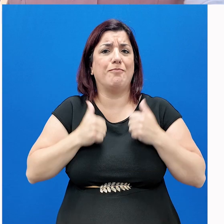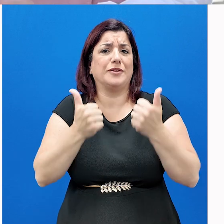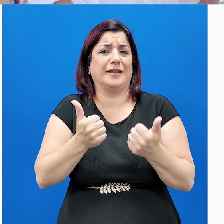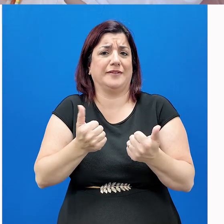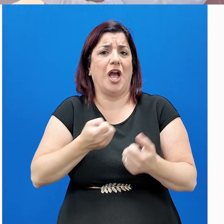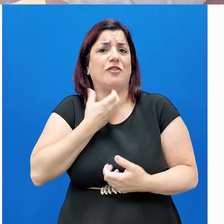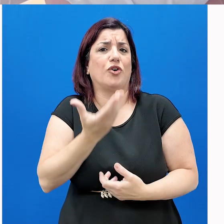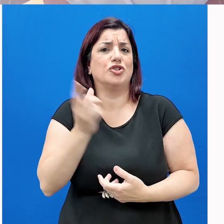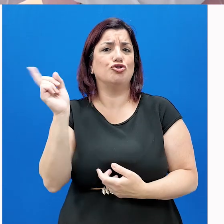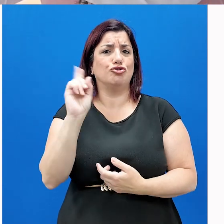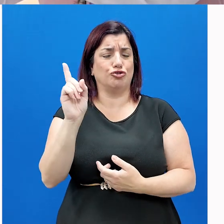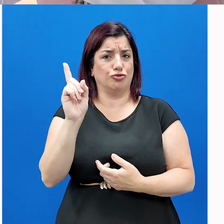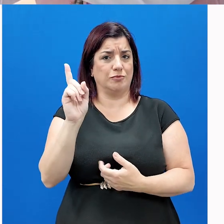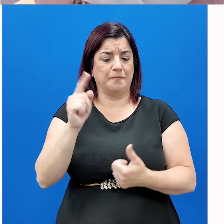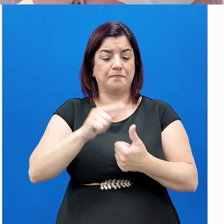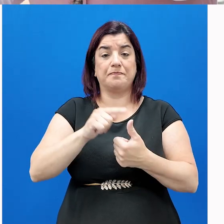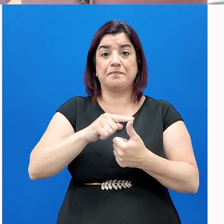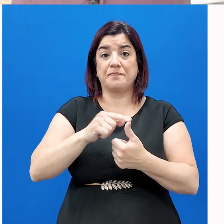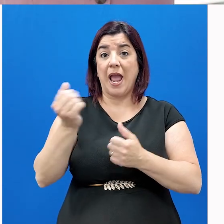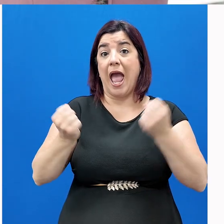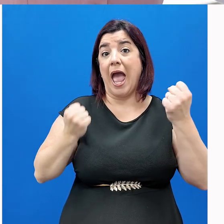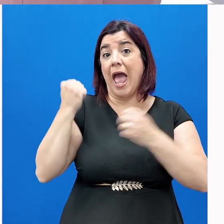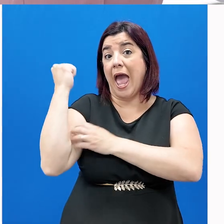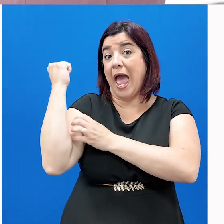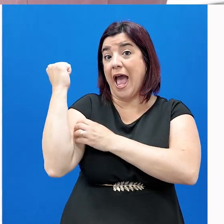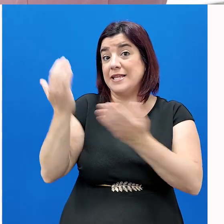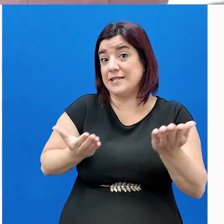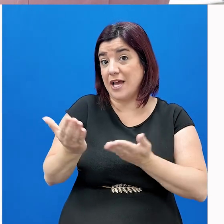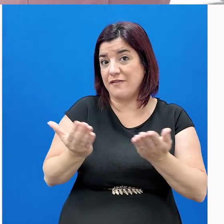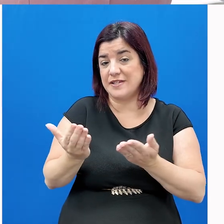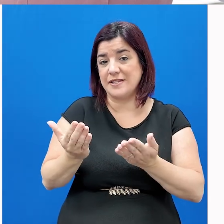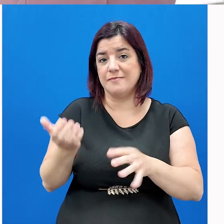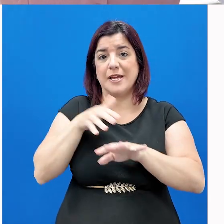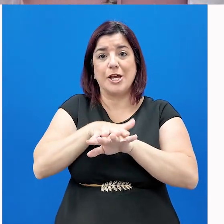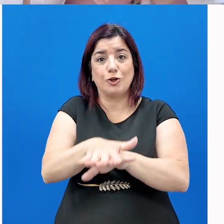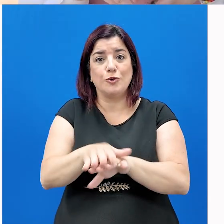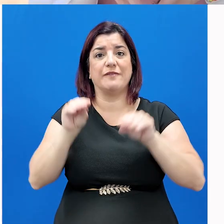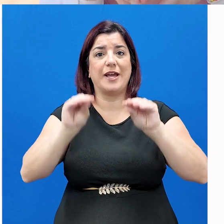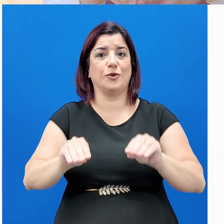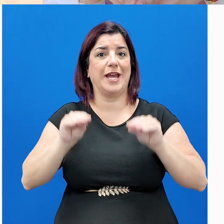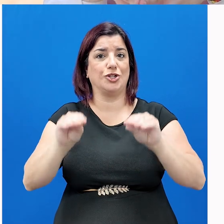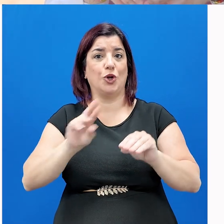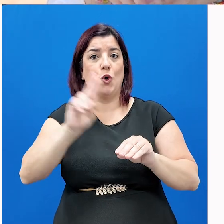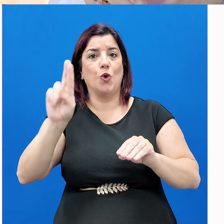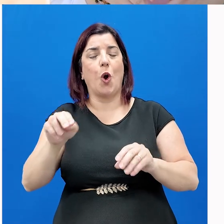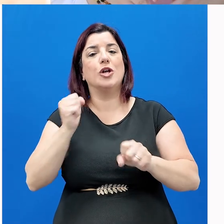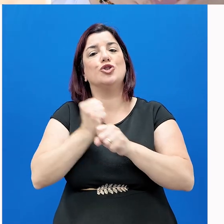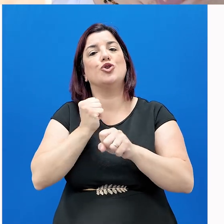are accessible health services, inclusive education, and workplace